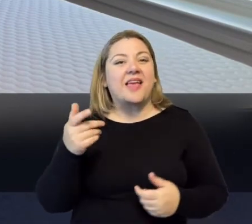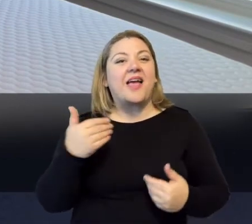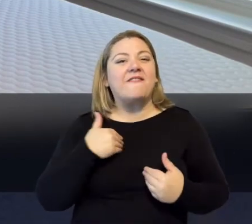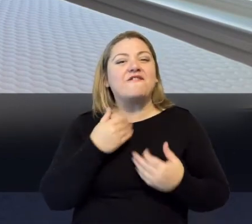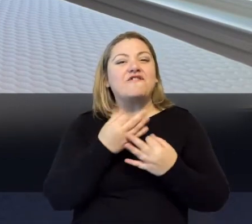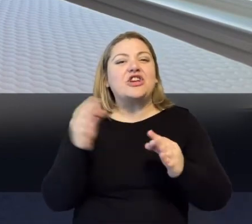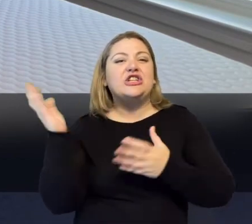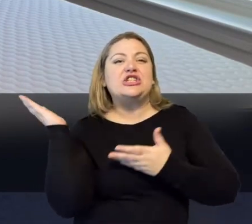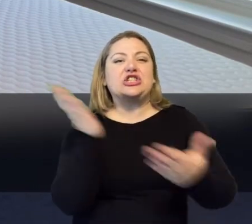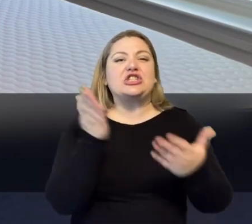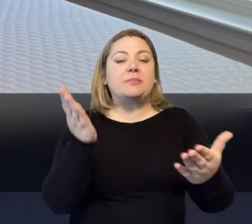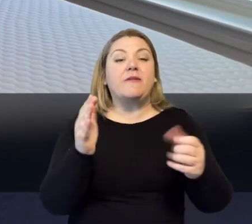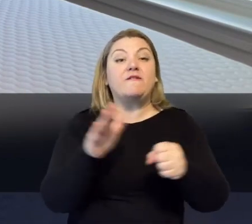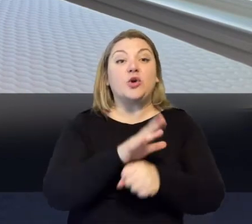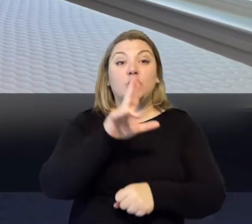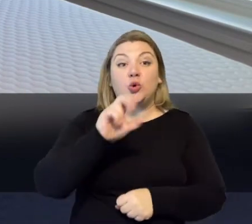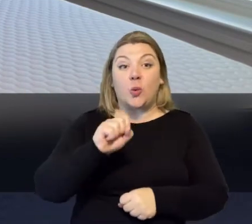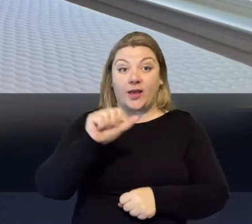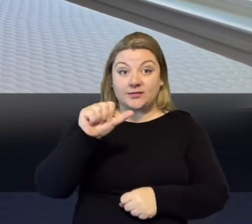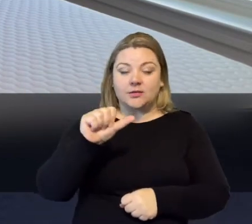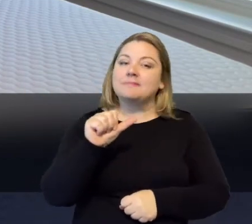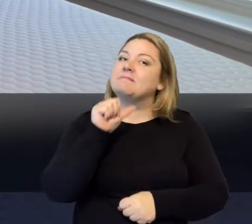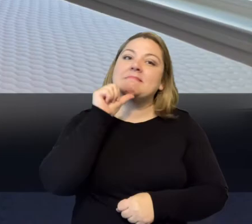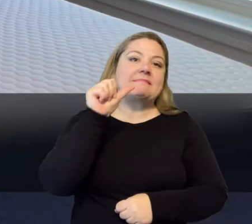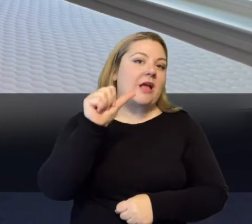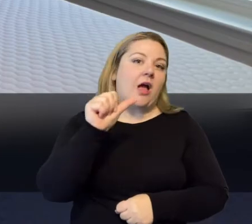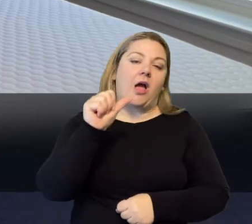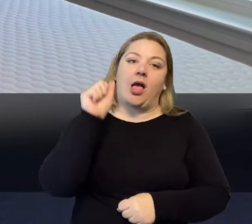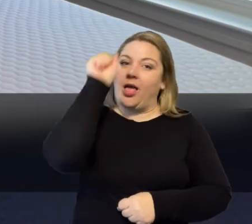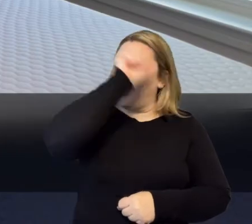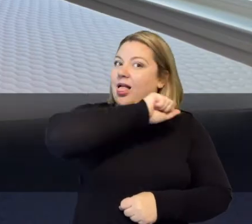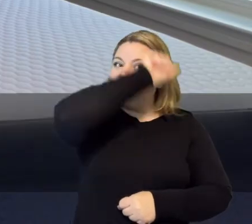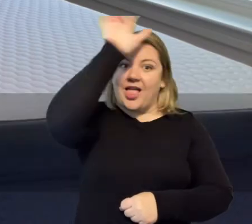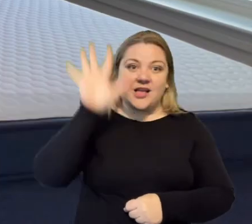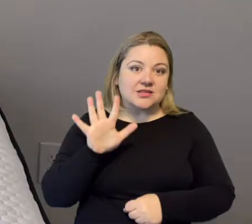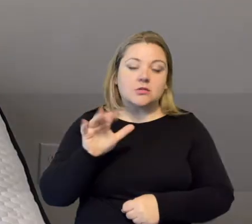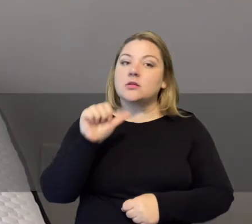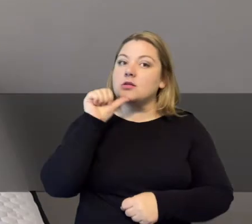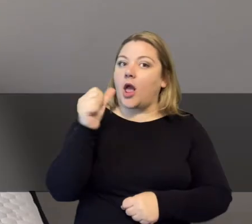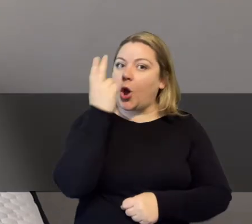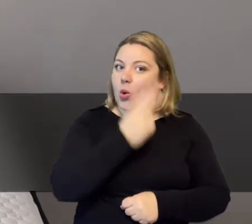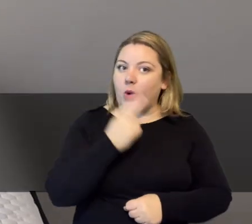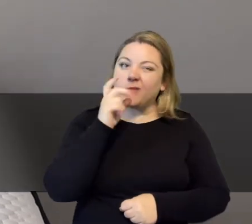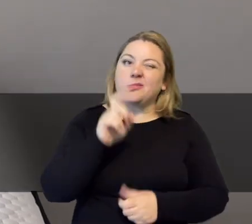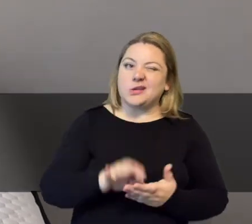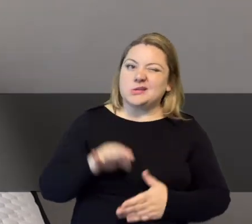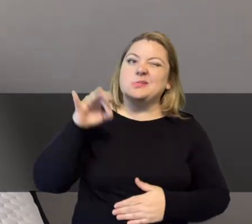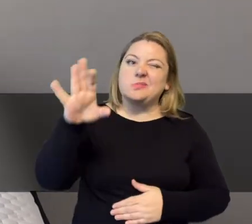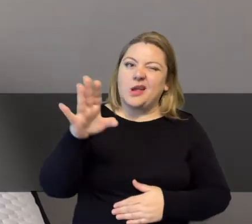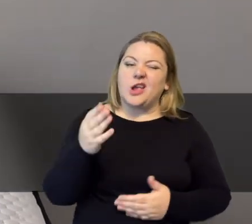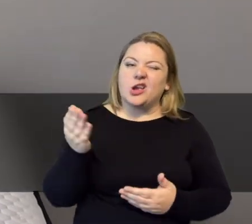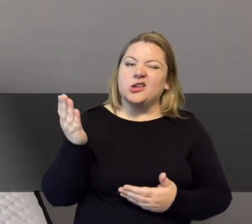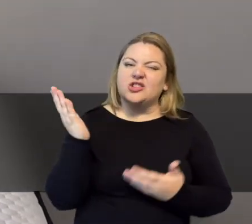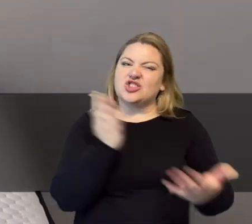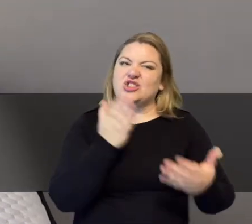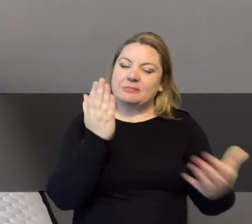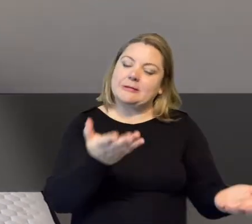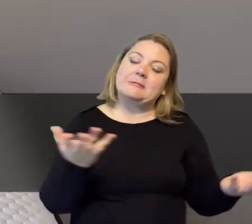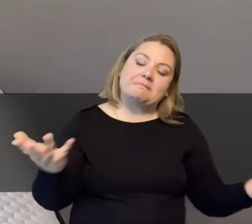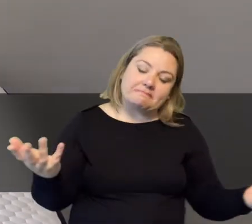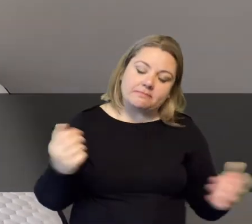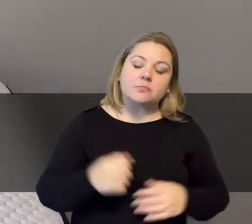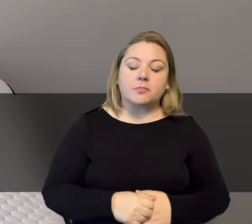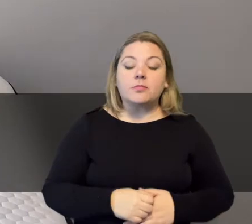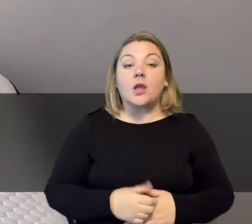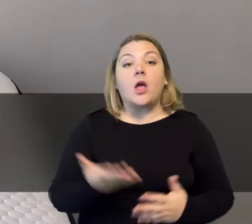States, except for, I believe, Alaska and Hawaii, there is some sort of shipping charge. And Brooklyn also offers a 10-year